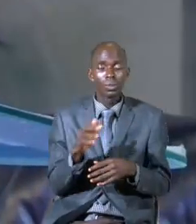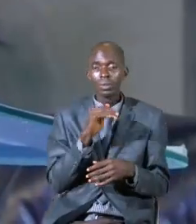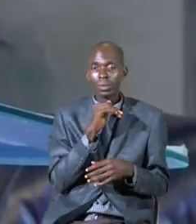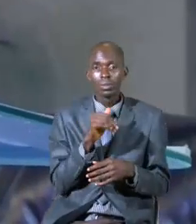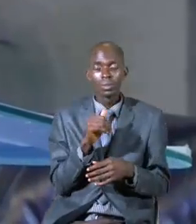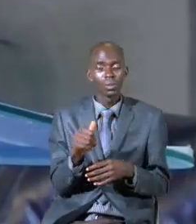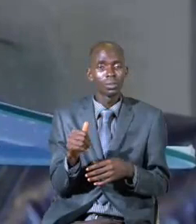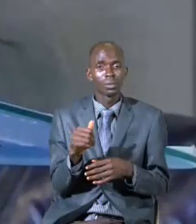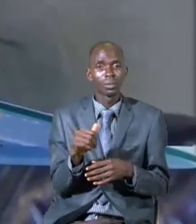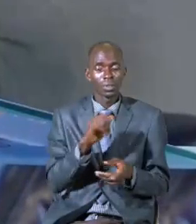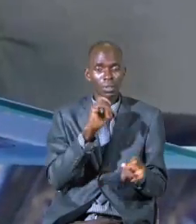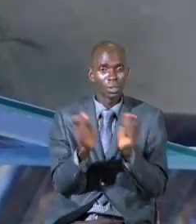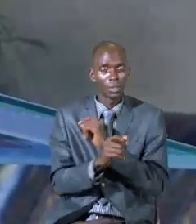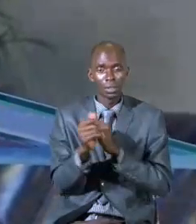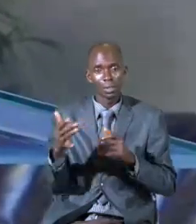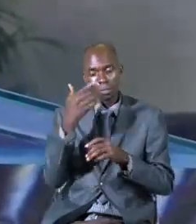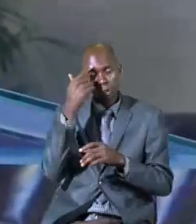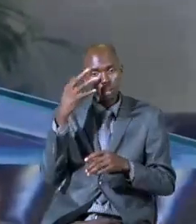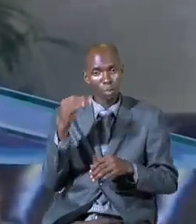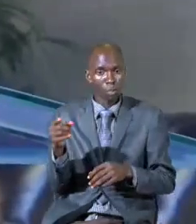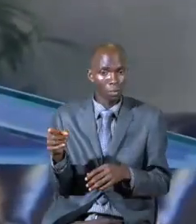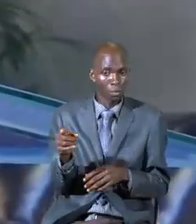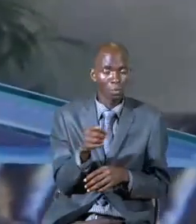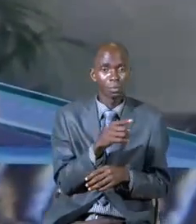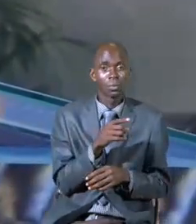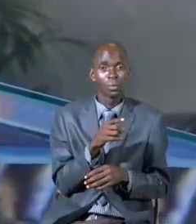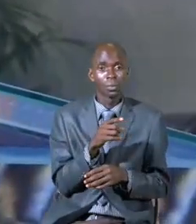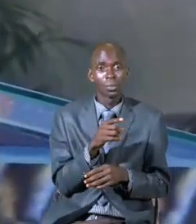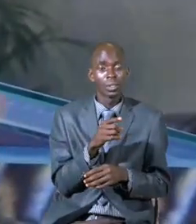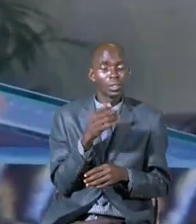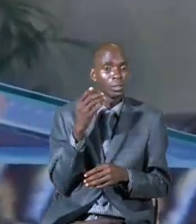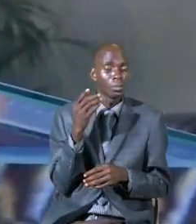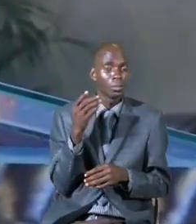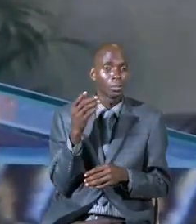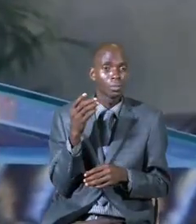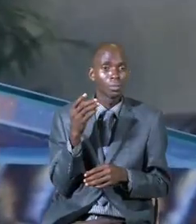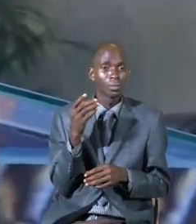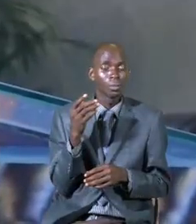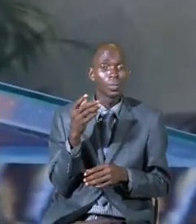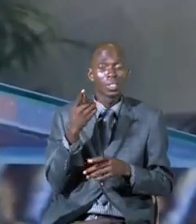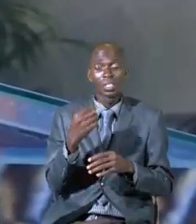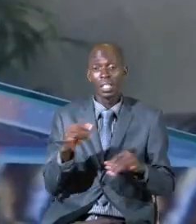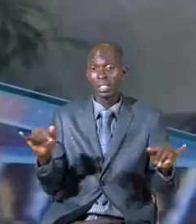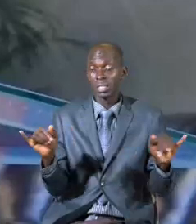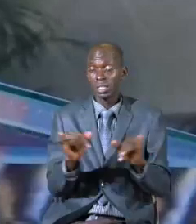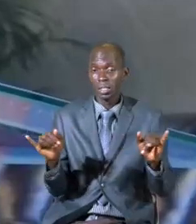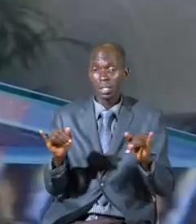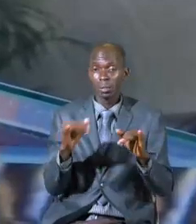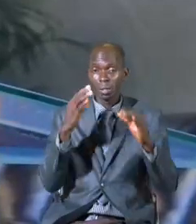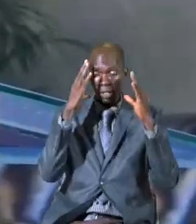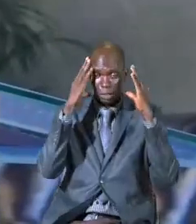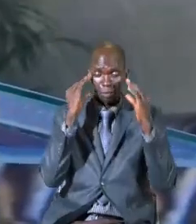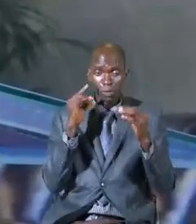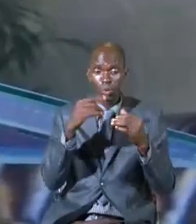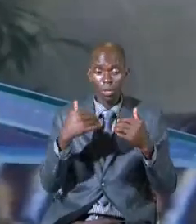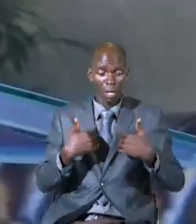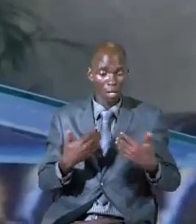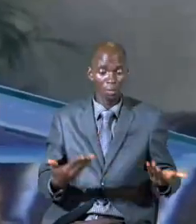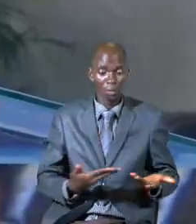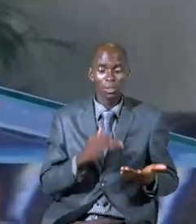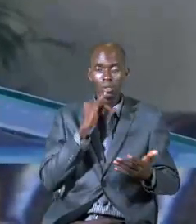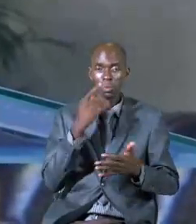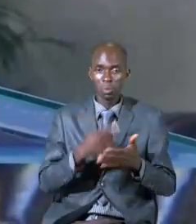everything, prognosing into the affairs of other people around. The same experience you have here is what you are going